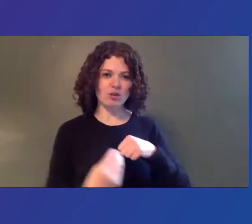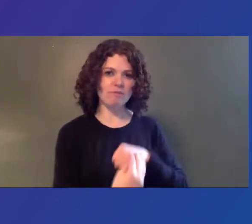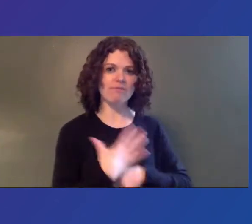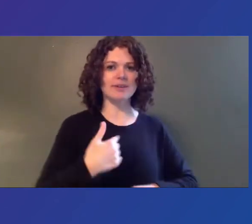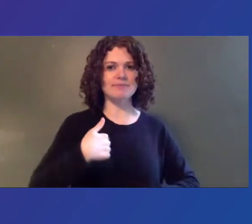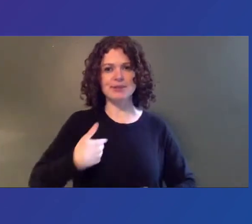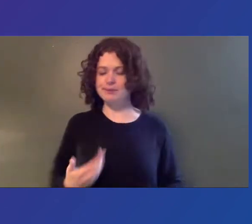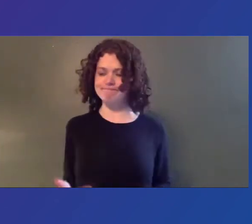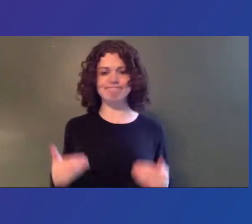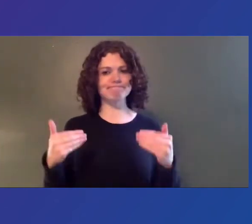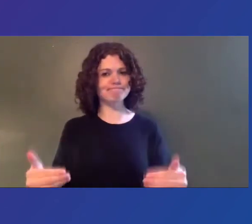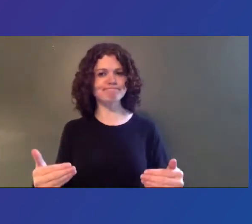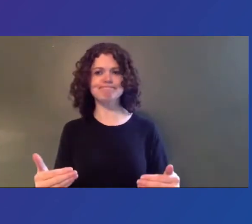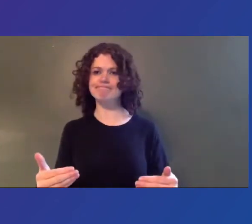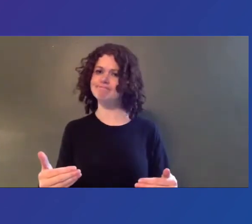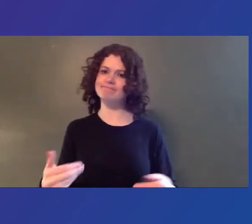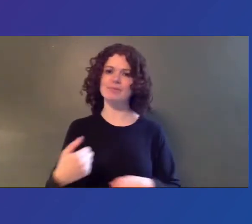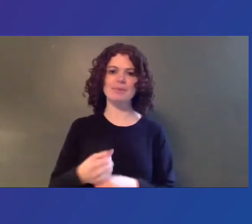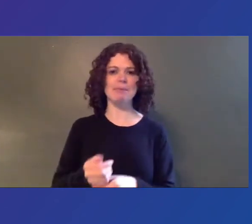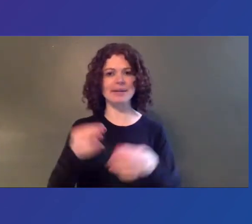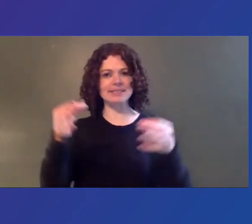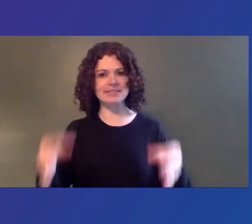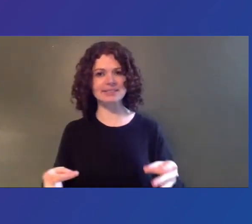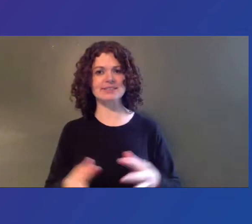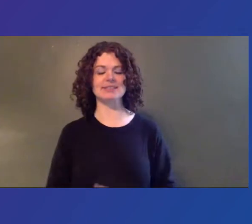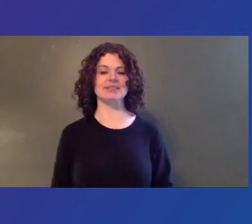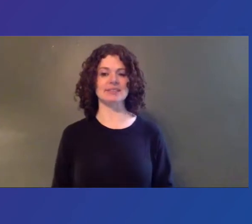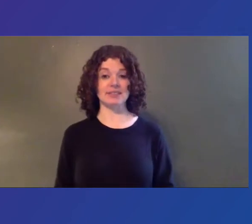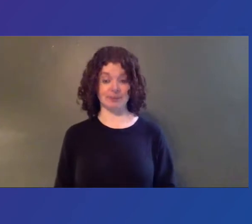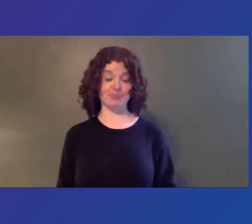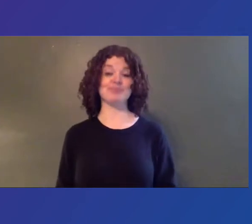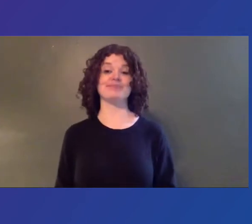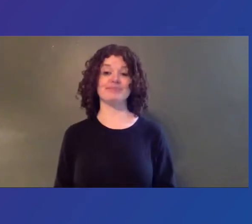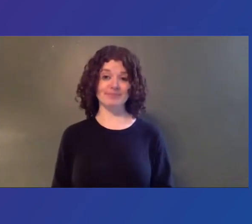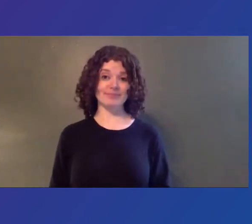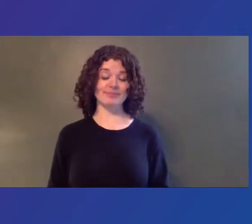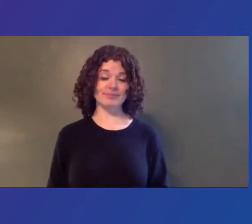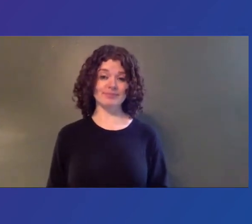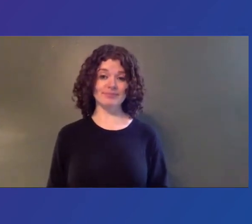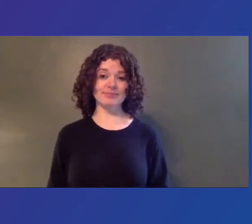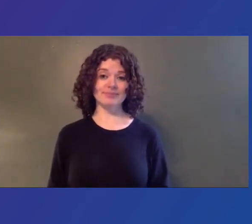do. Great, thank you. Paul here again.